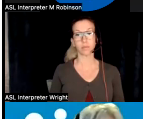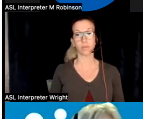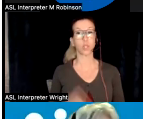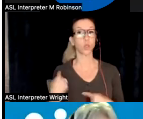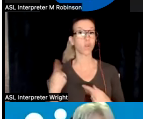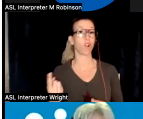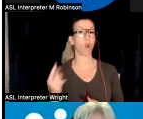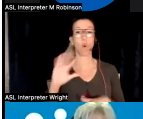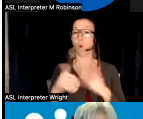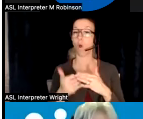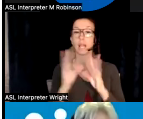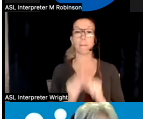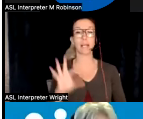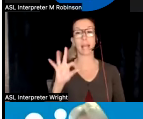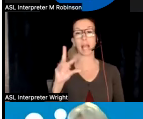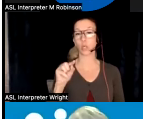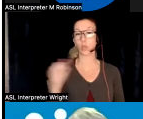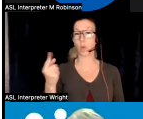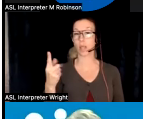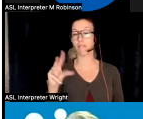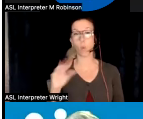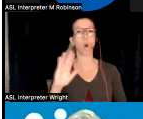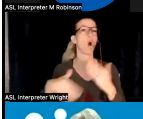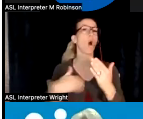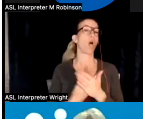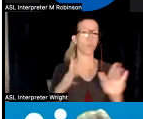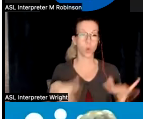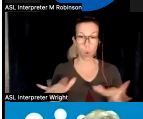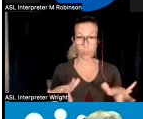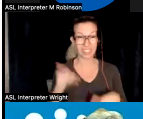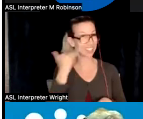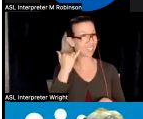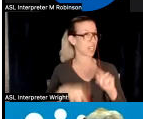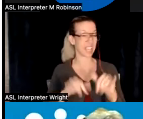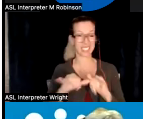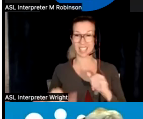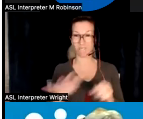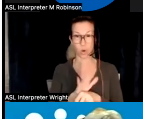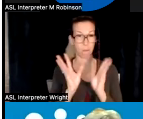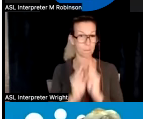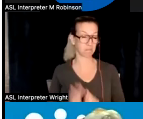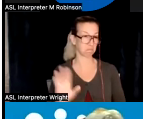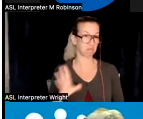to 11:30, and that seems to work, and all are recorded. So if you can't stay for the whole meeting, not a problem.